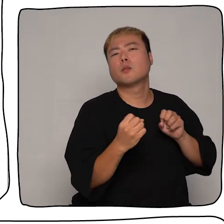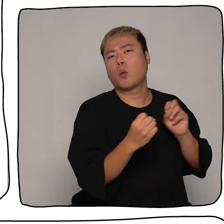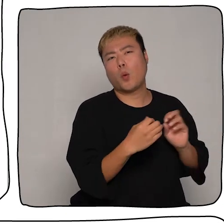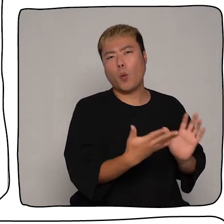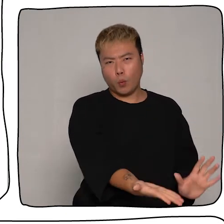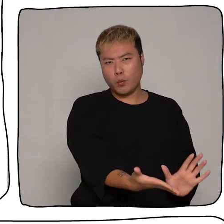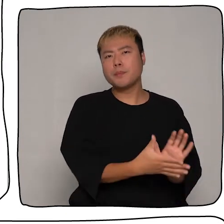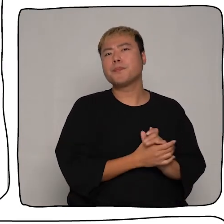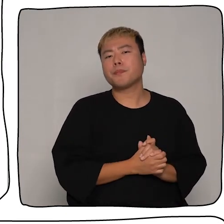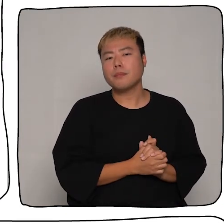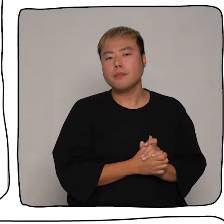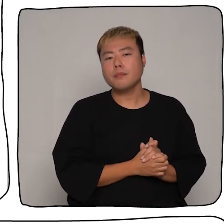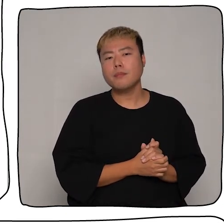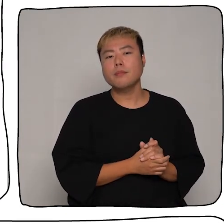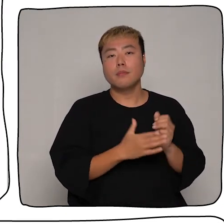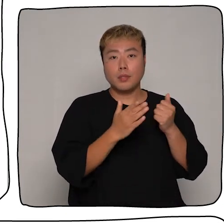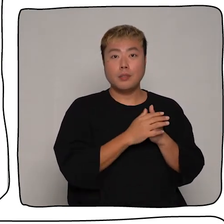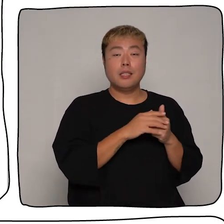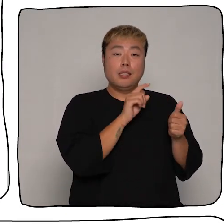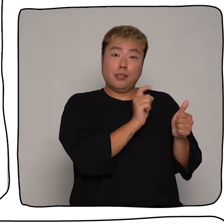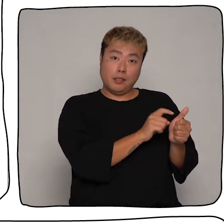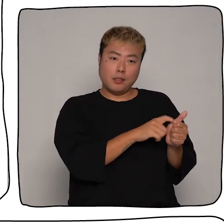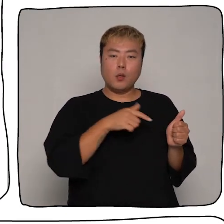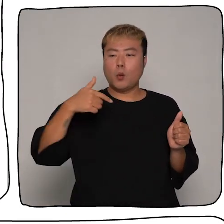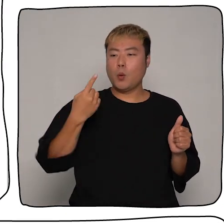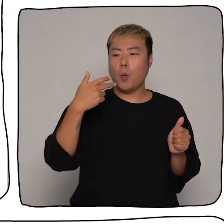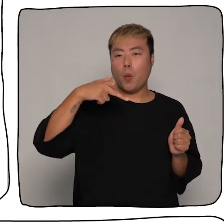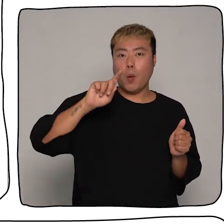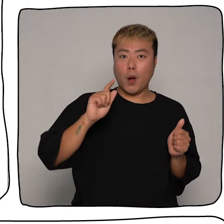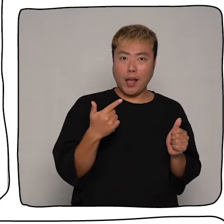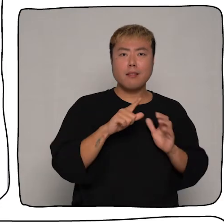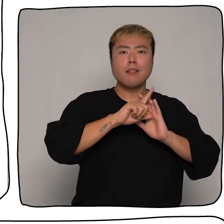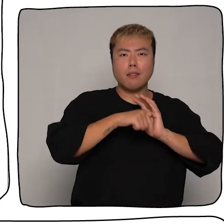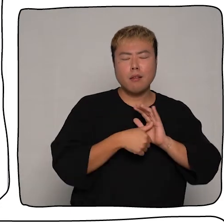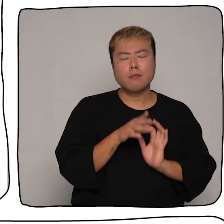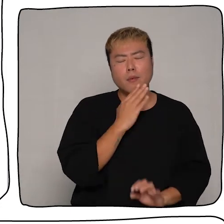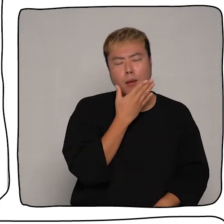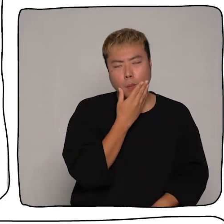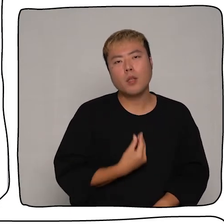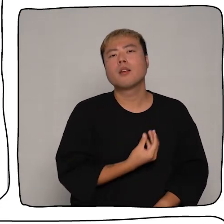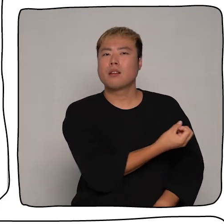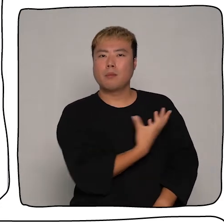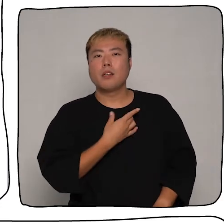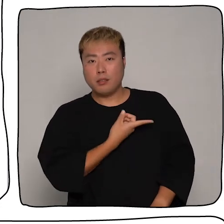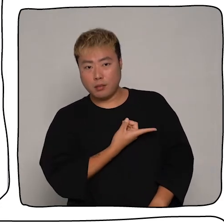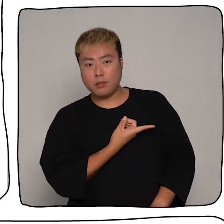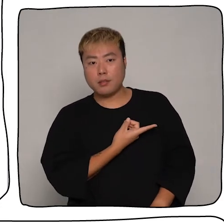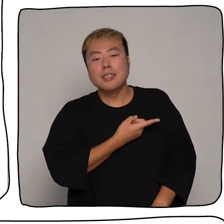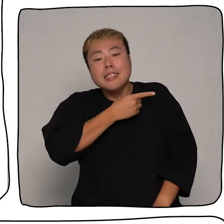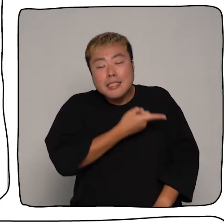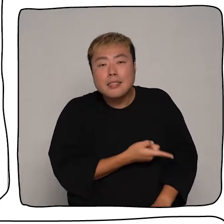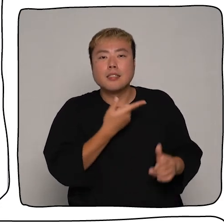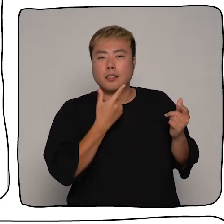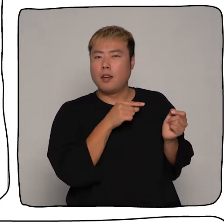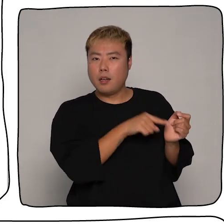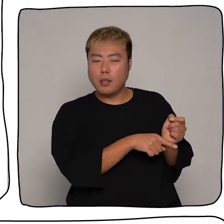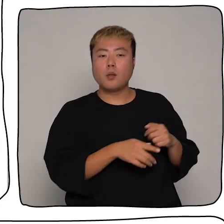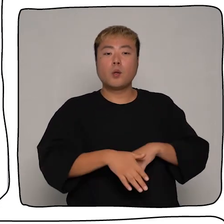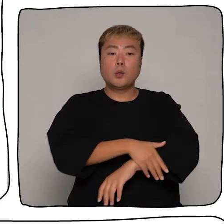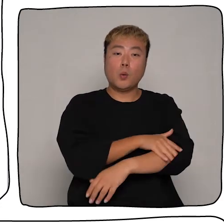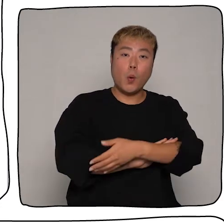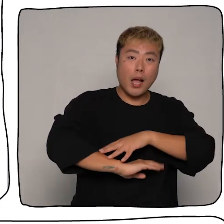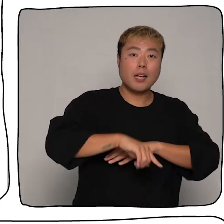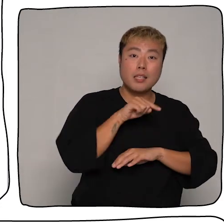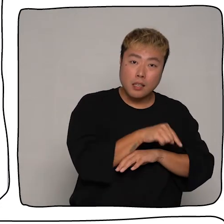And Yanase says he was so happy with doing no kan. So we can say that the sense of